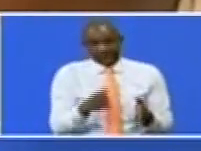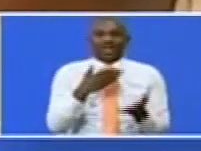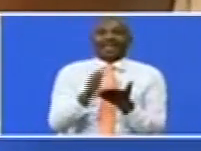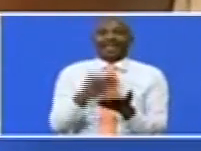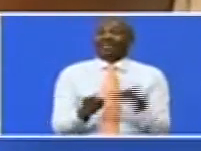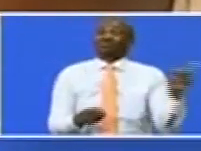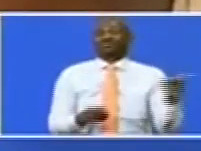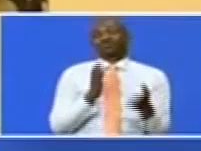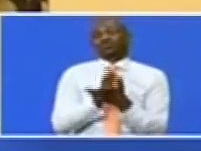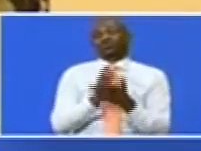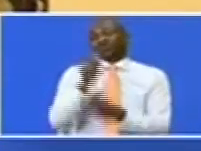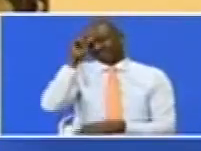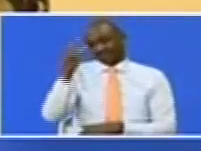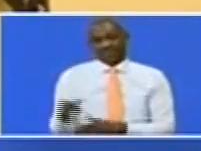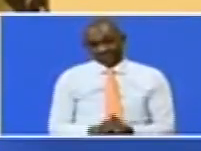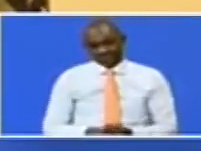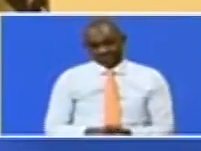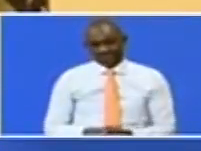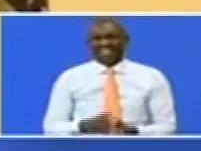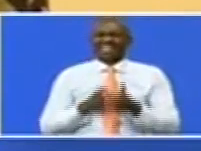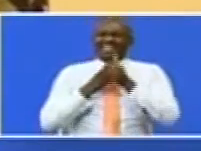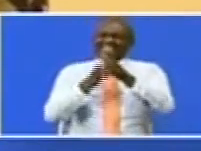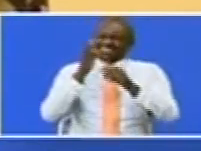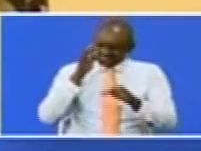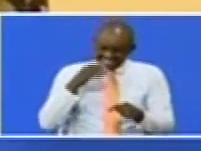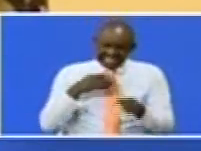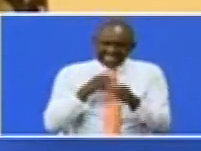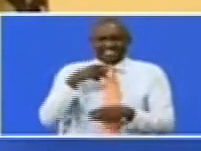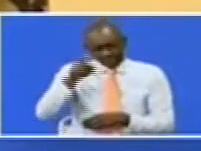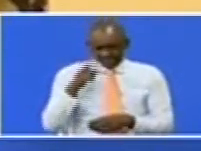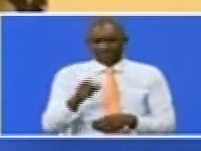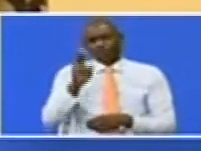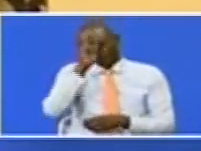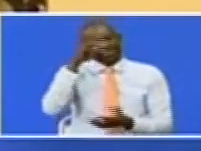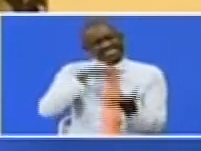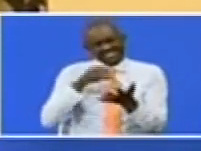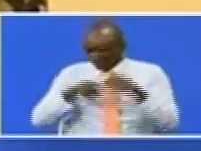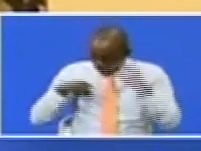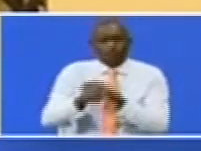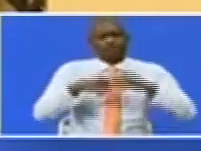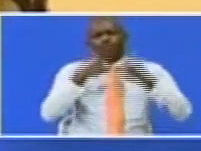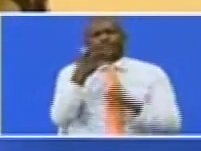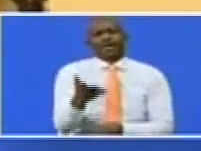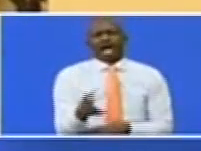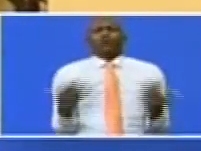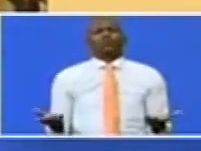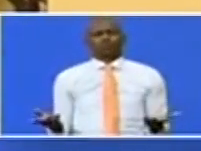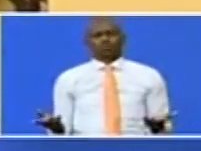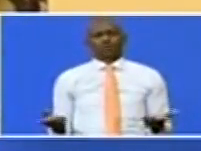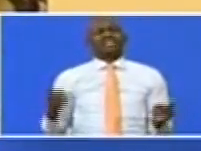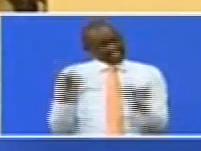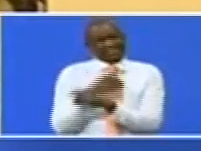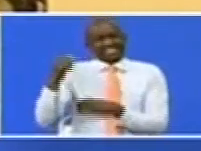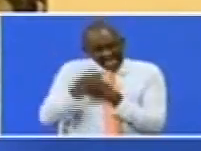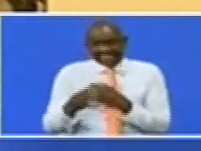top state machineries. Sasa viongozi wanavamia police station. Where on earth can you do that? Ever enda inchi zingine